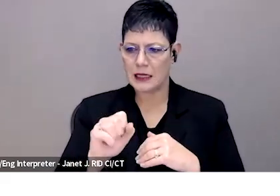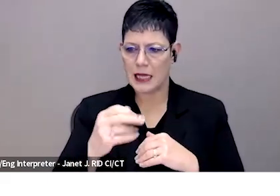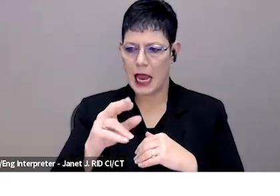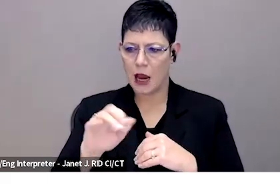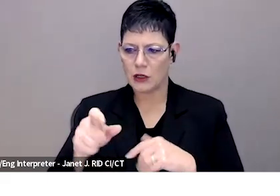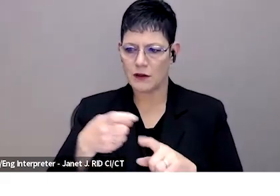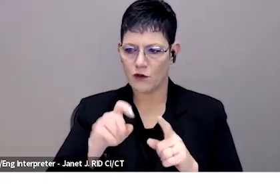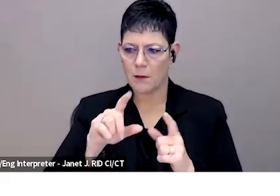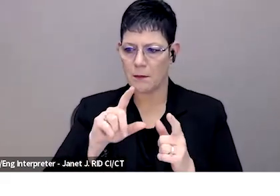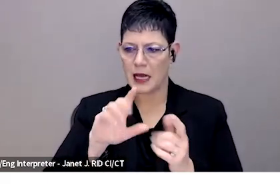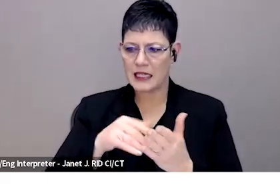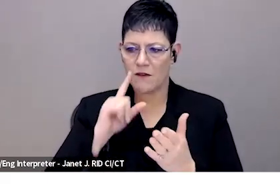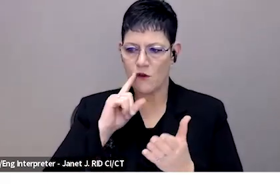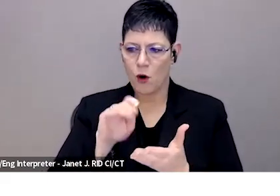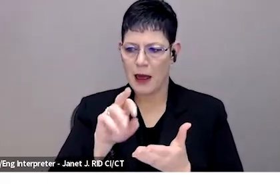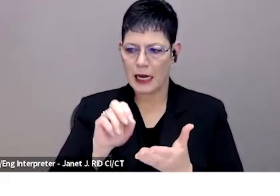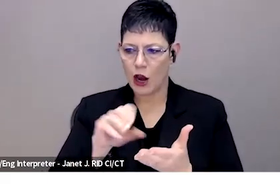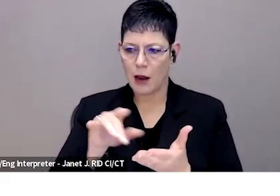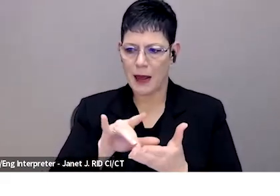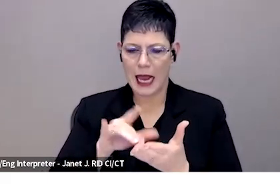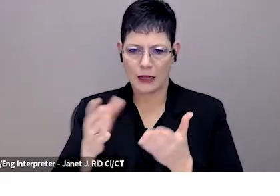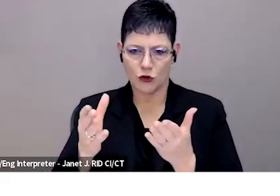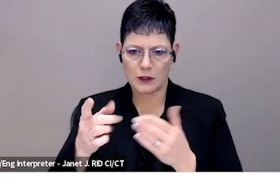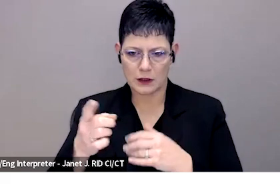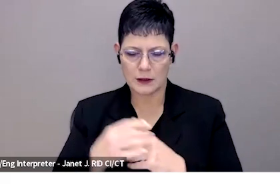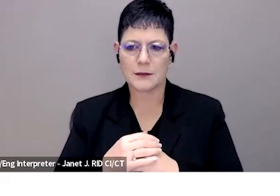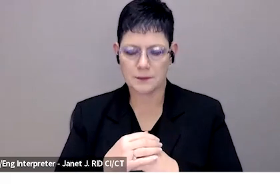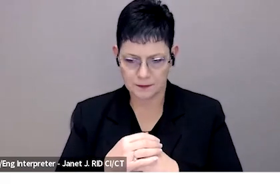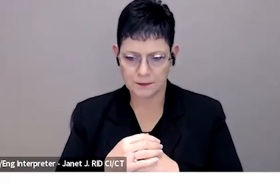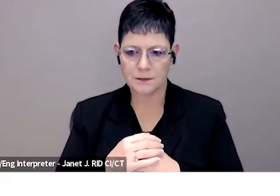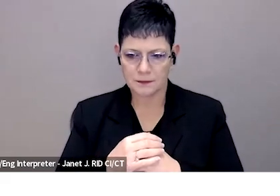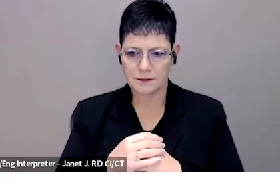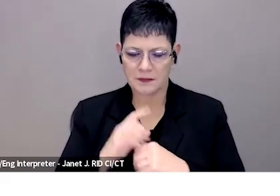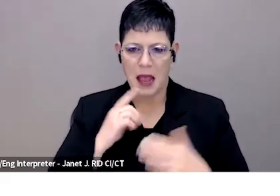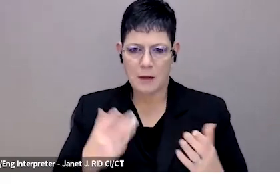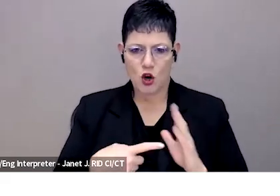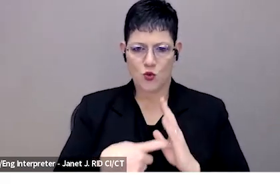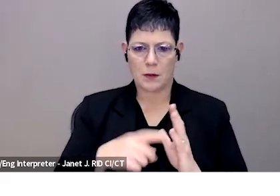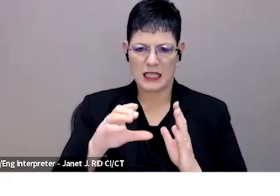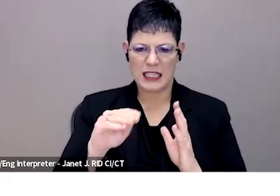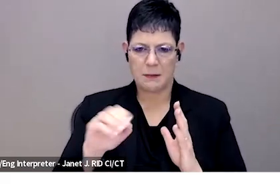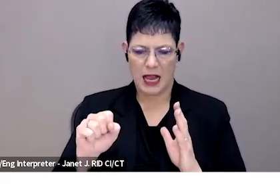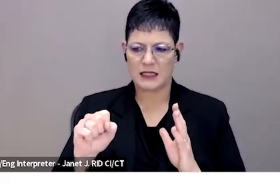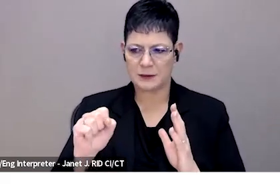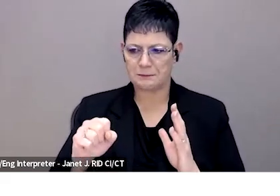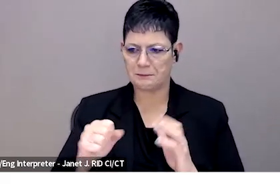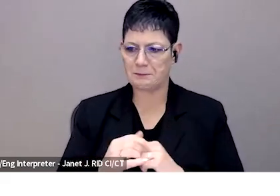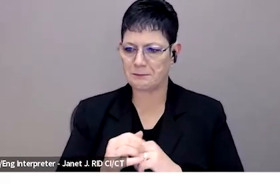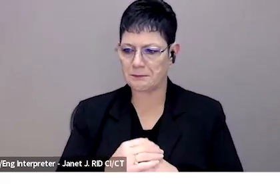from Center for Medicaid and Medicaid Services. I'm here representing CMS.